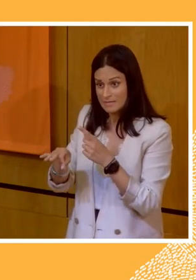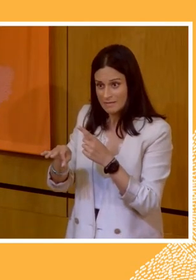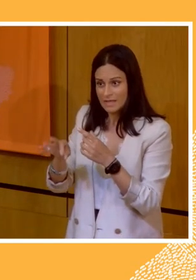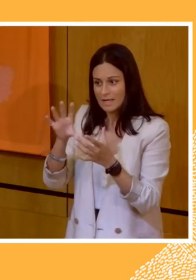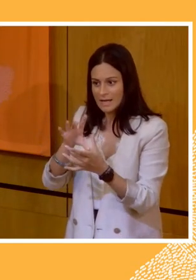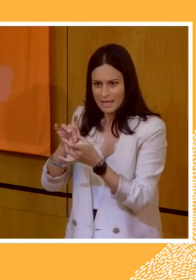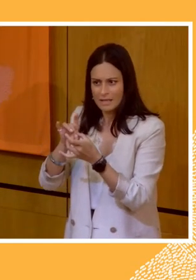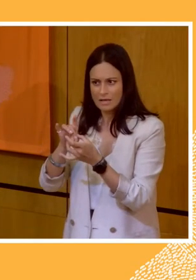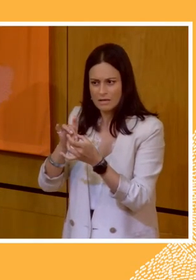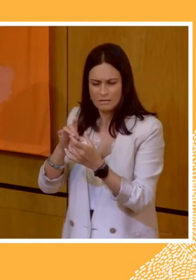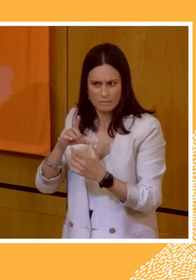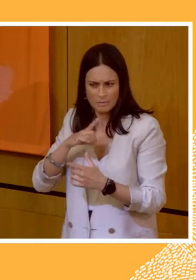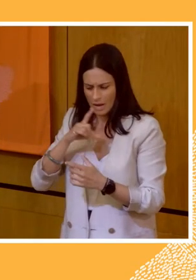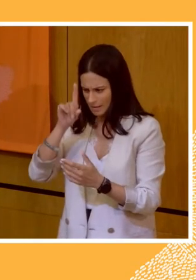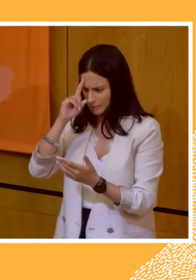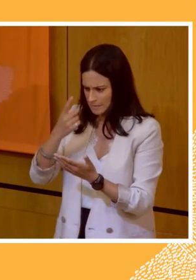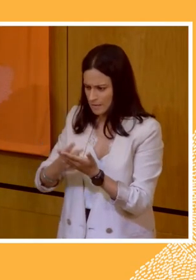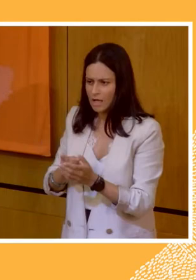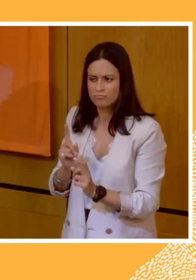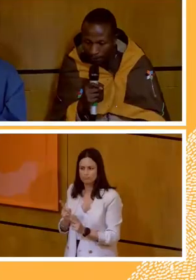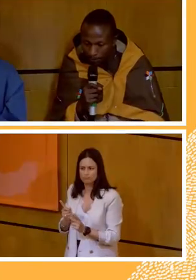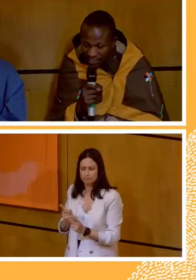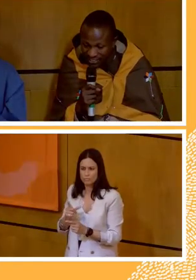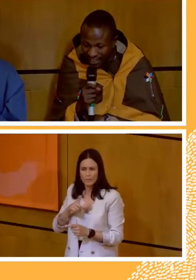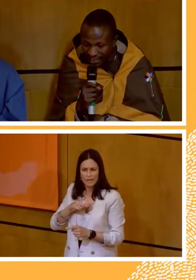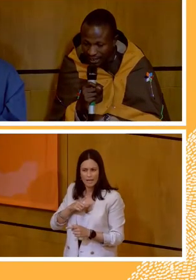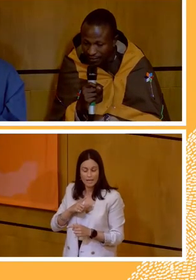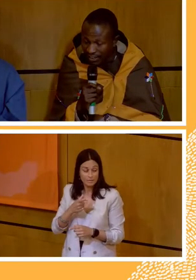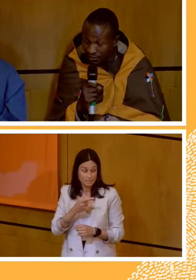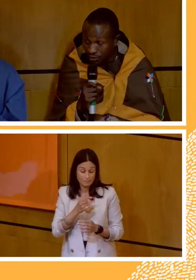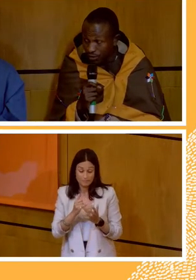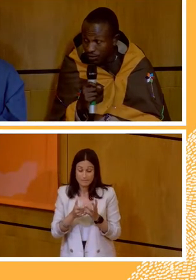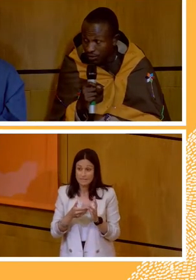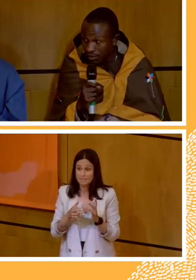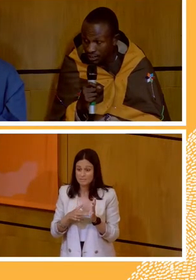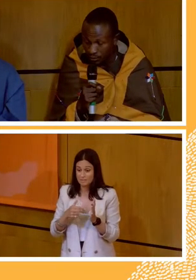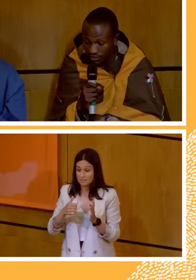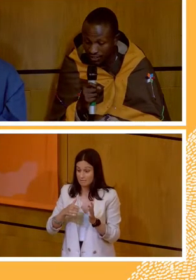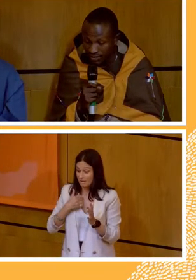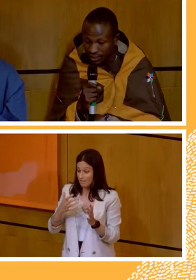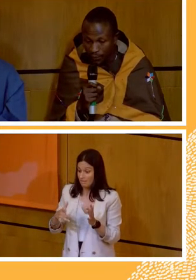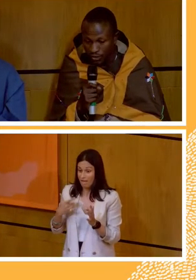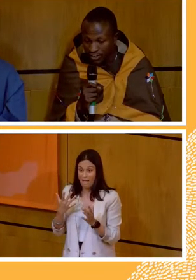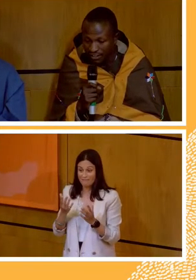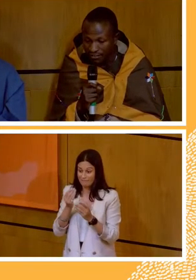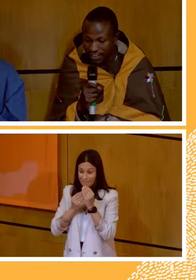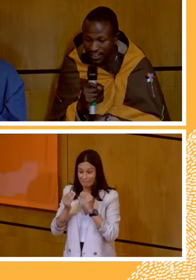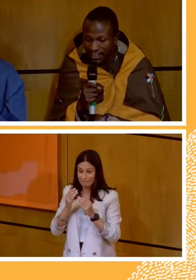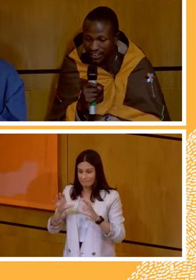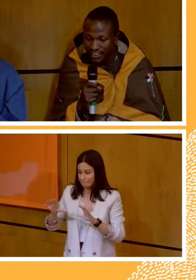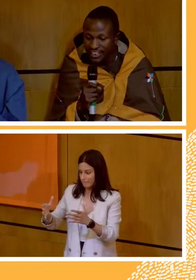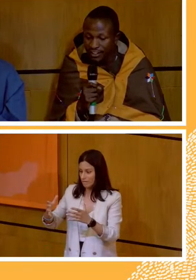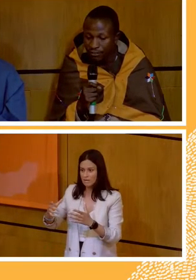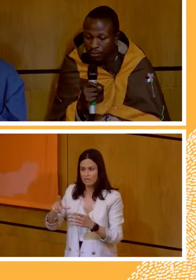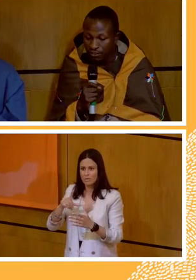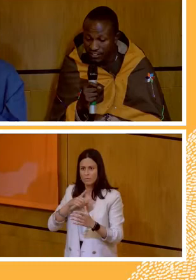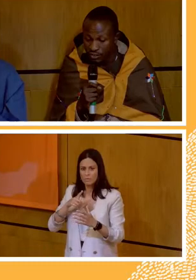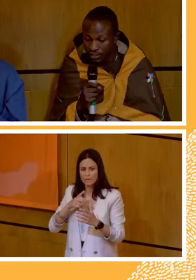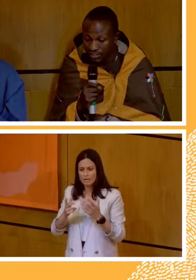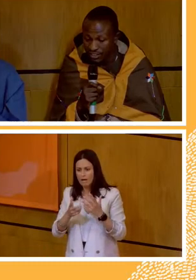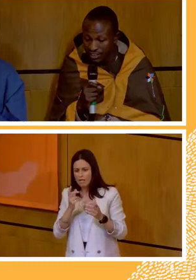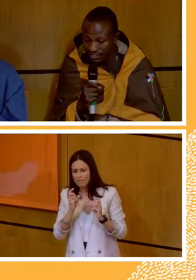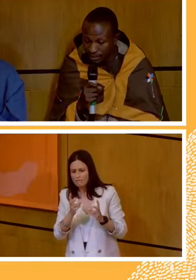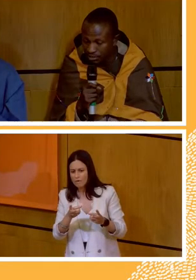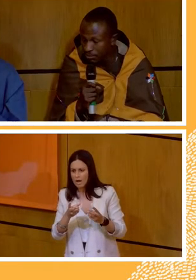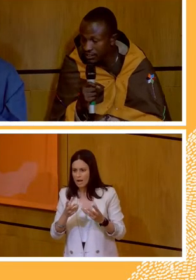How was that decided? Yes, bees are our livestock, as we say. We don't have any other form of